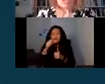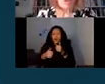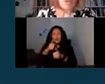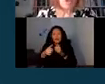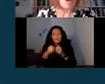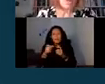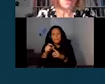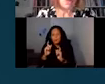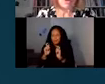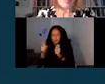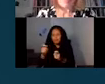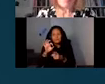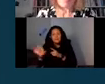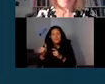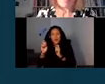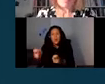with a special award.